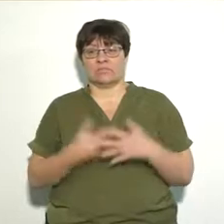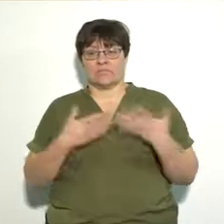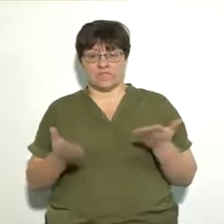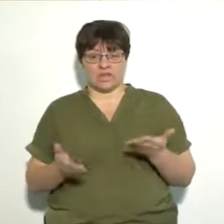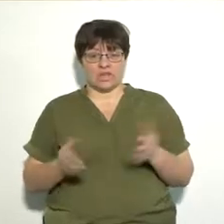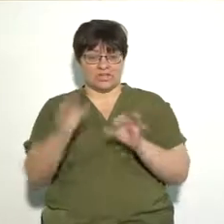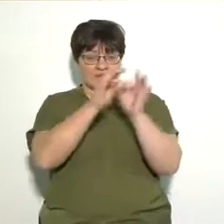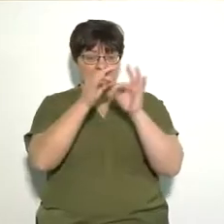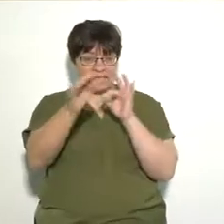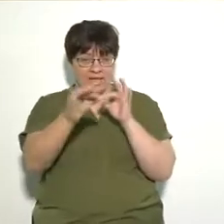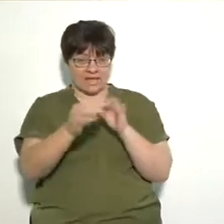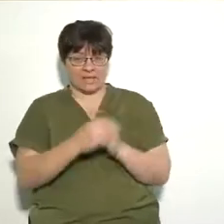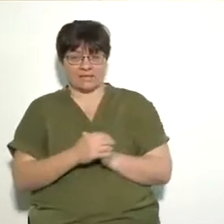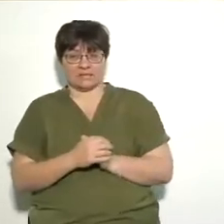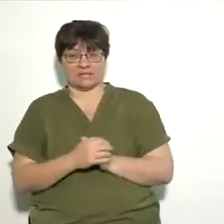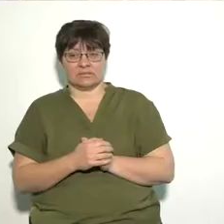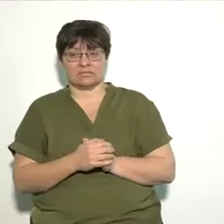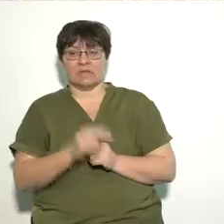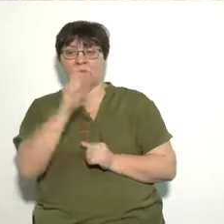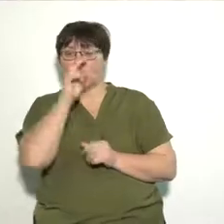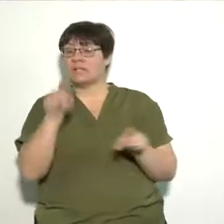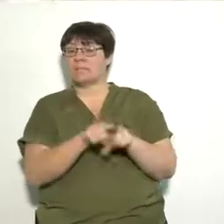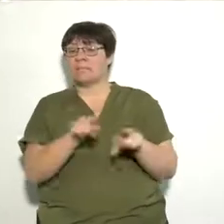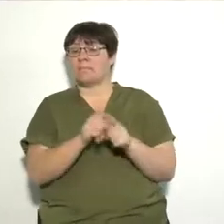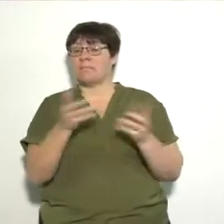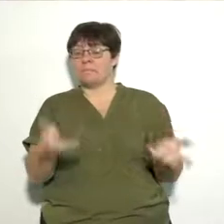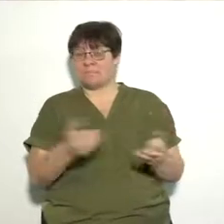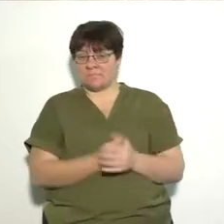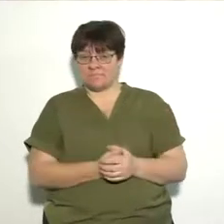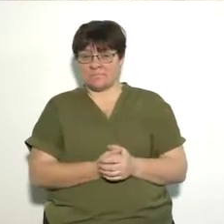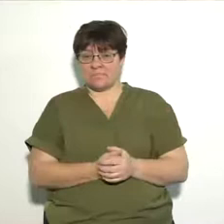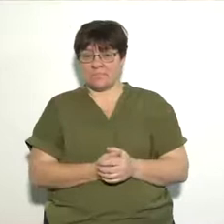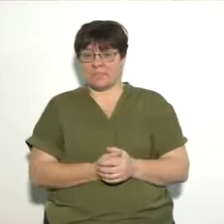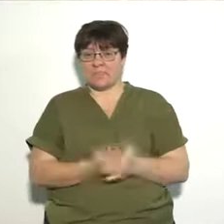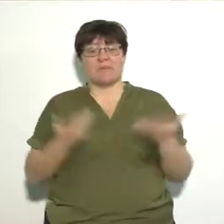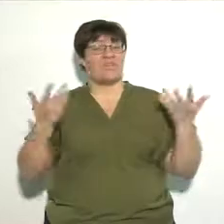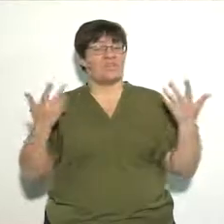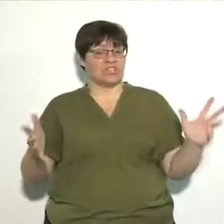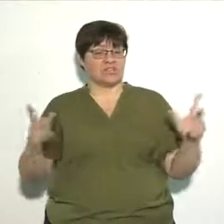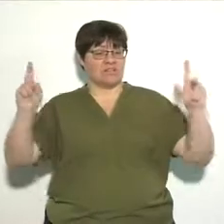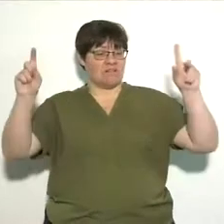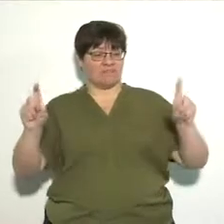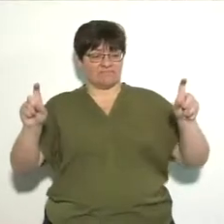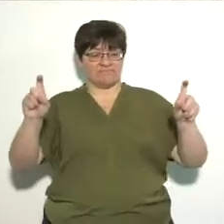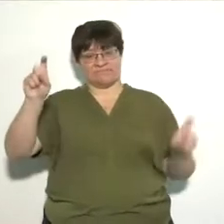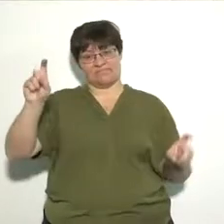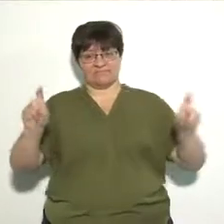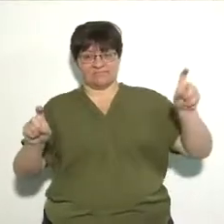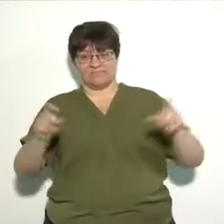Once you have tied your balance scale, this is how it's going to look like when it is complete.